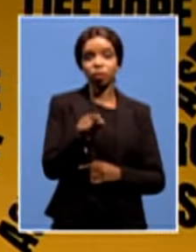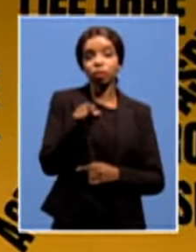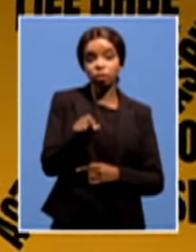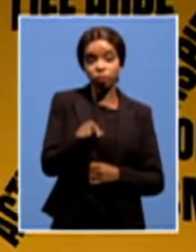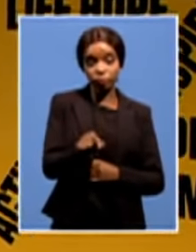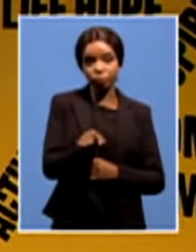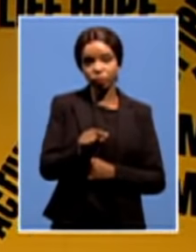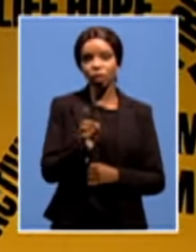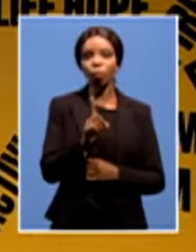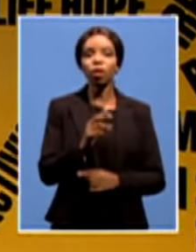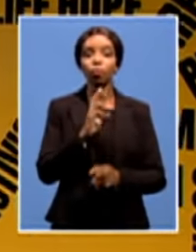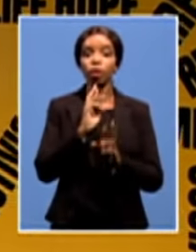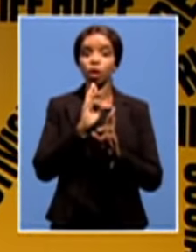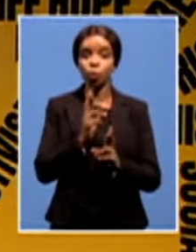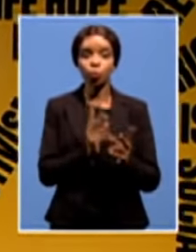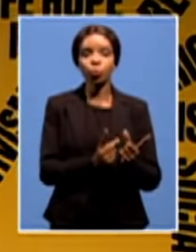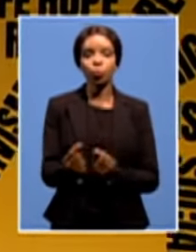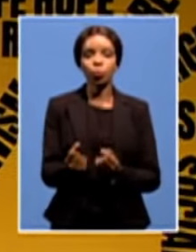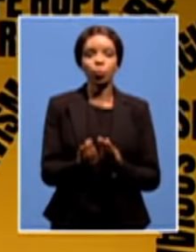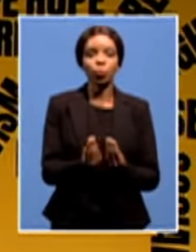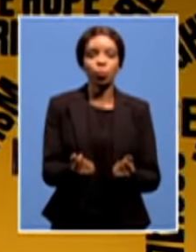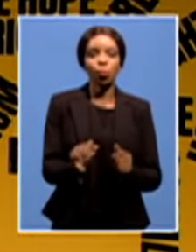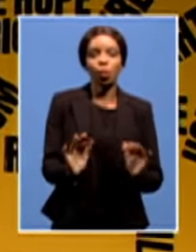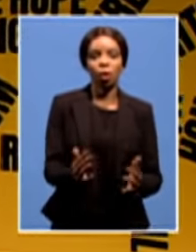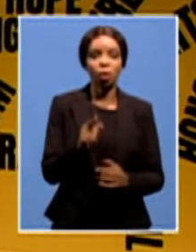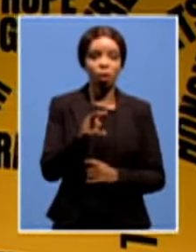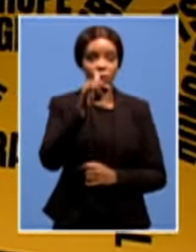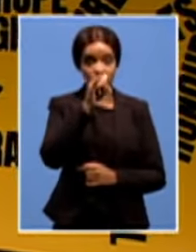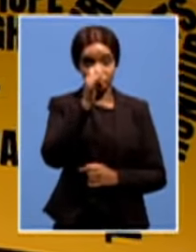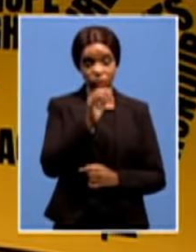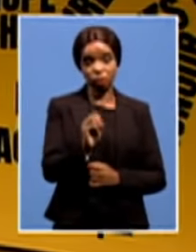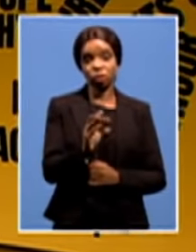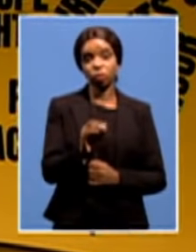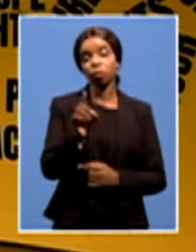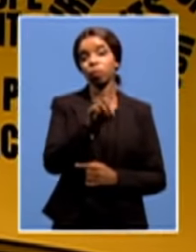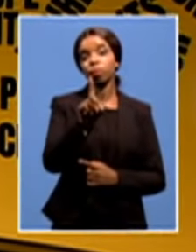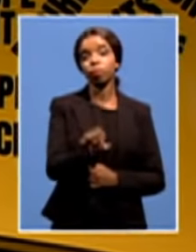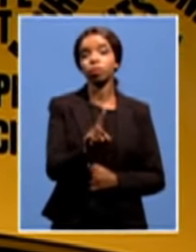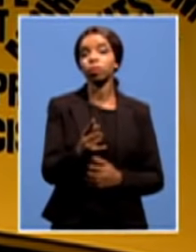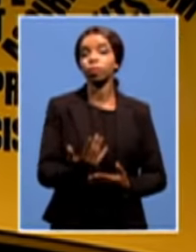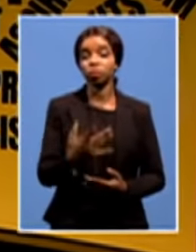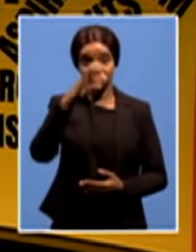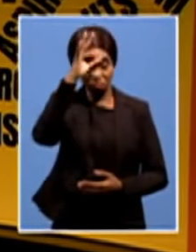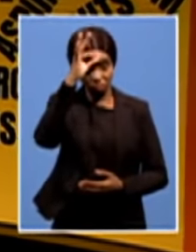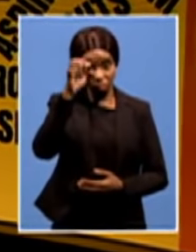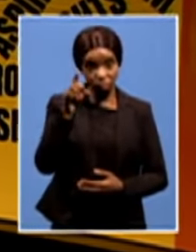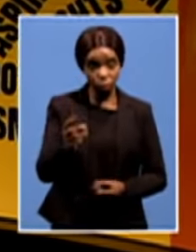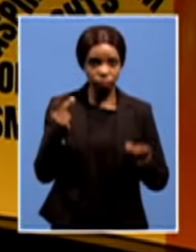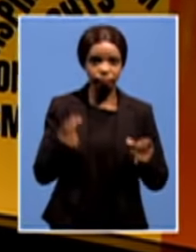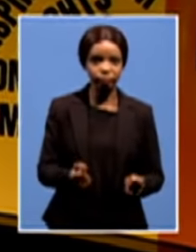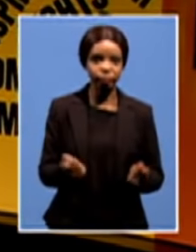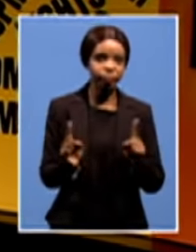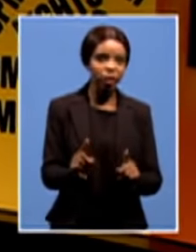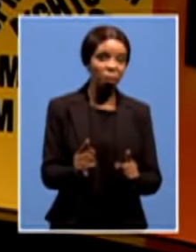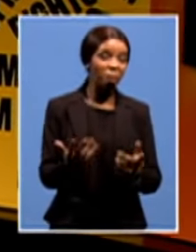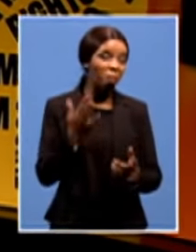in responding to crime incidents. And so there it is, our poll question. Do the police respond effectively